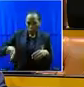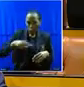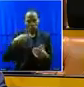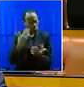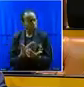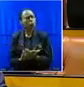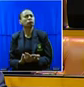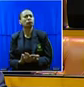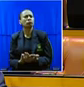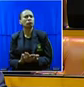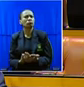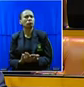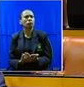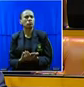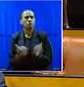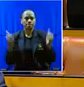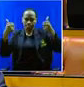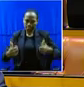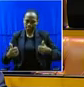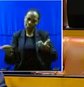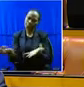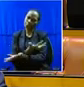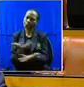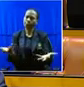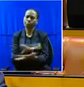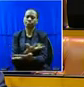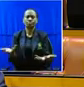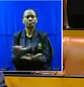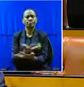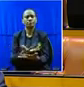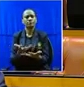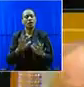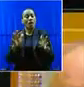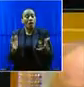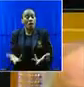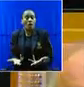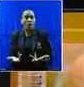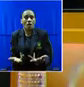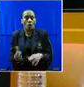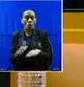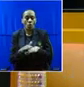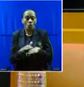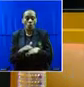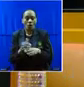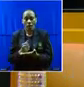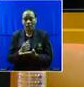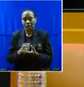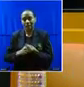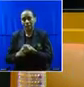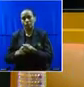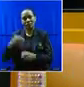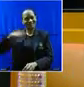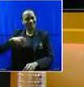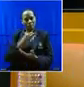engage in discussions about measures such as basic income grant.